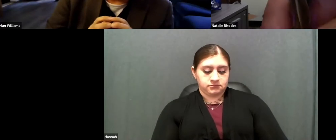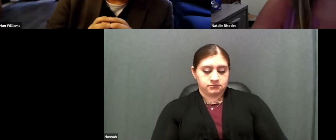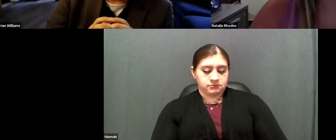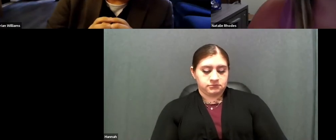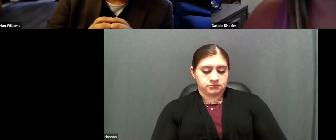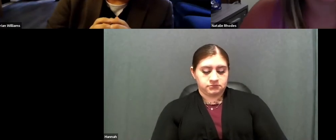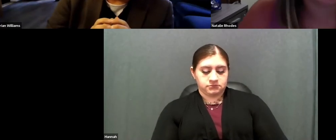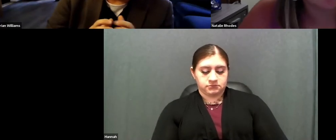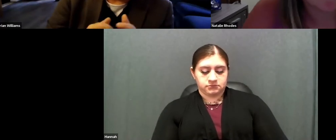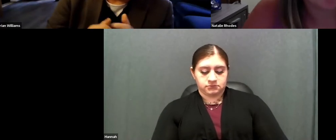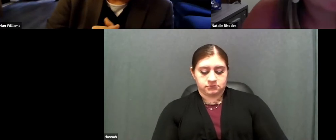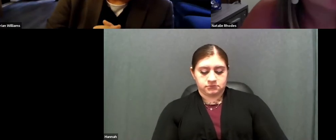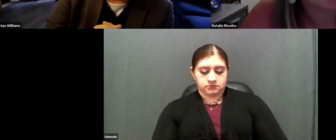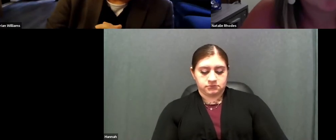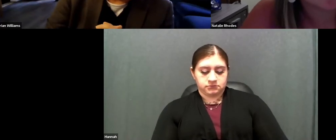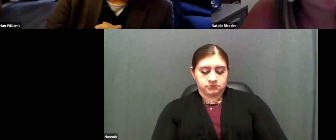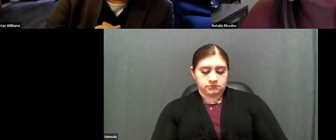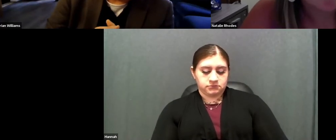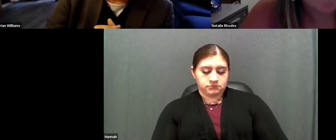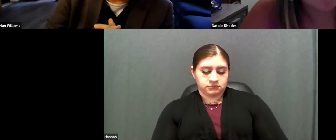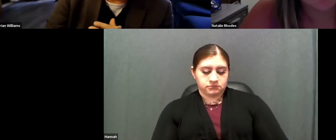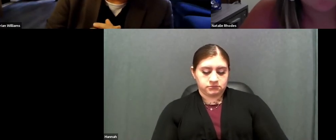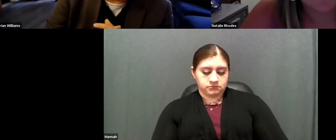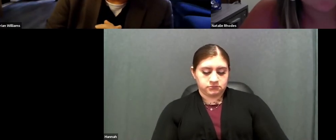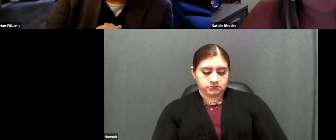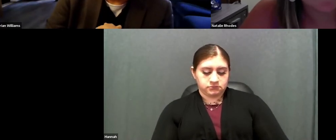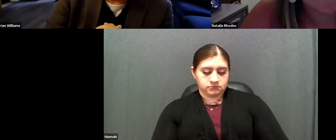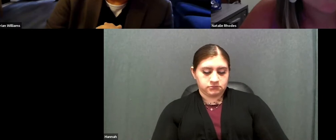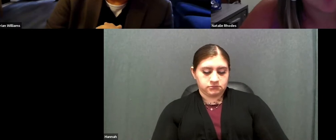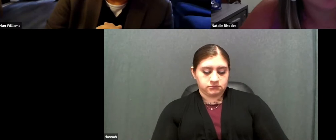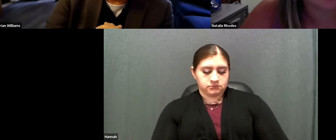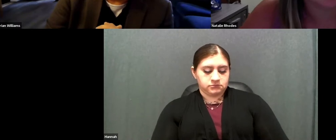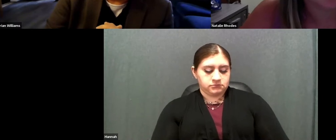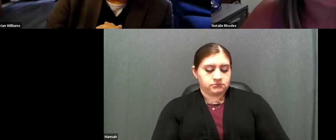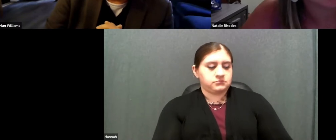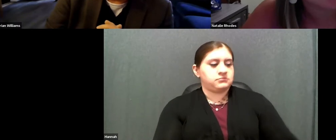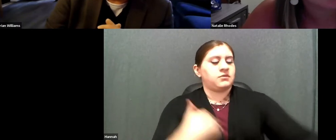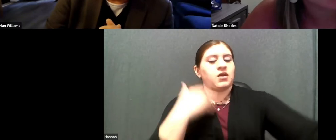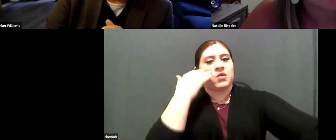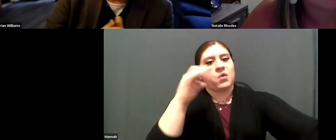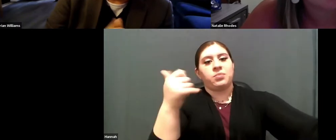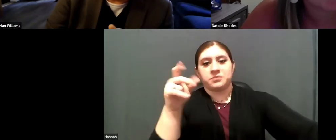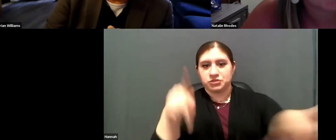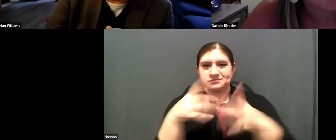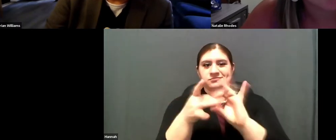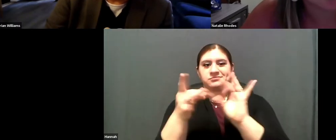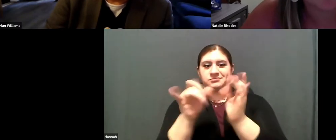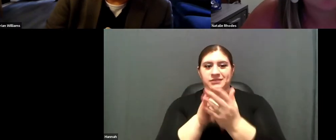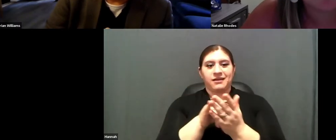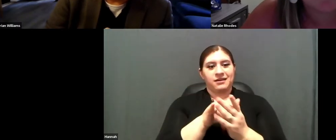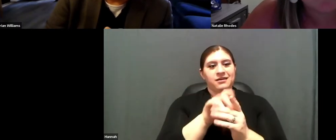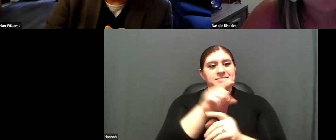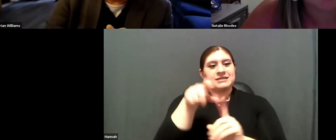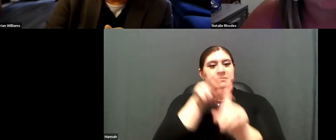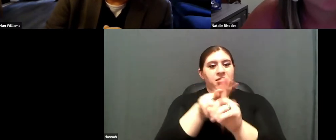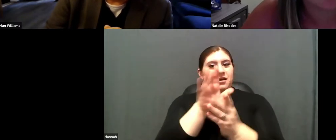I know I have a question about the application process. I know that Stephanie can talk on the Apply Texas portion of it, but Dr. Williams,